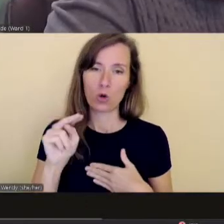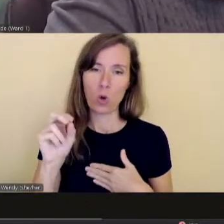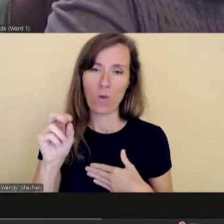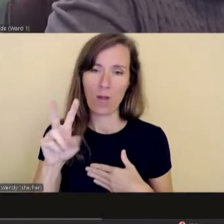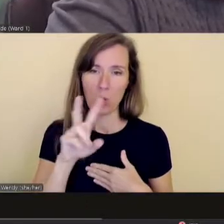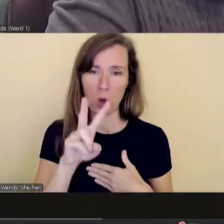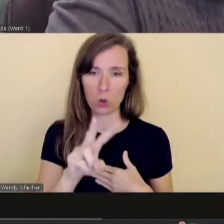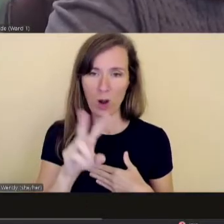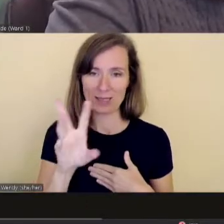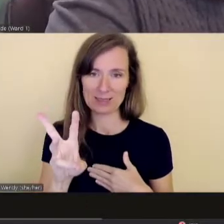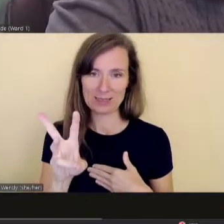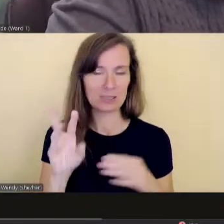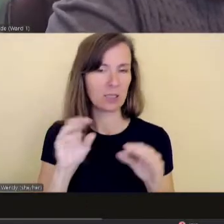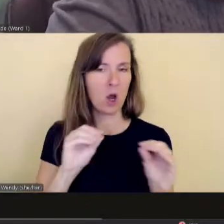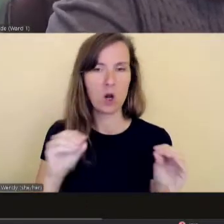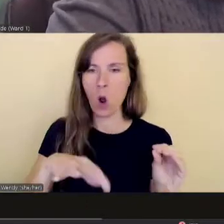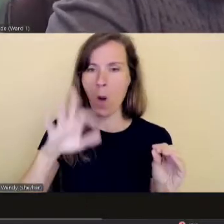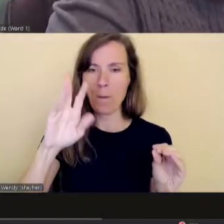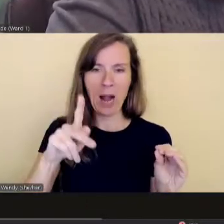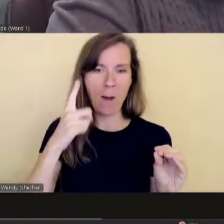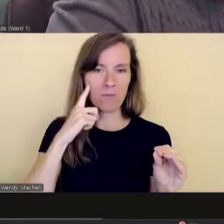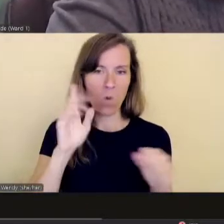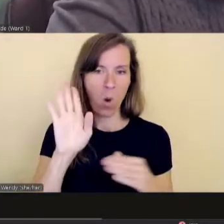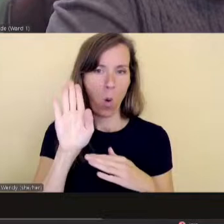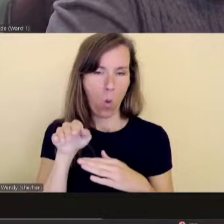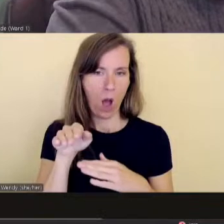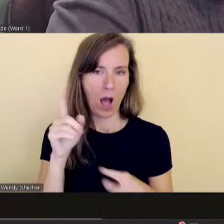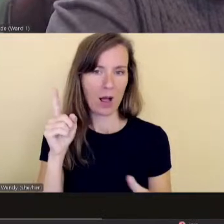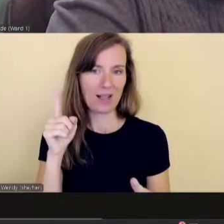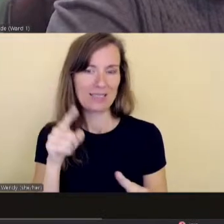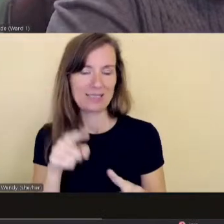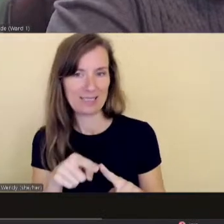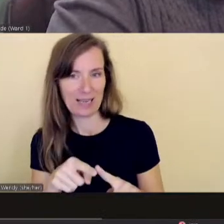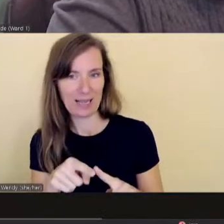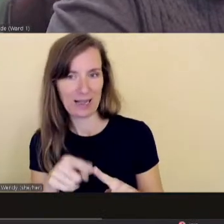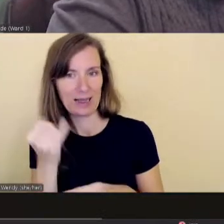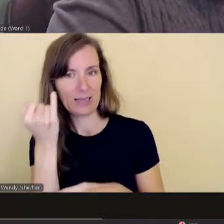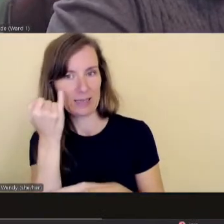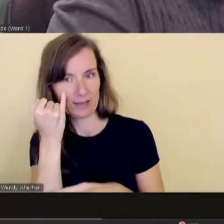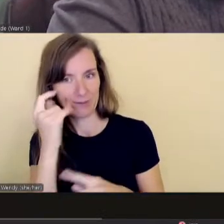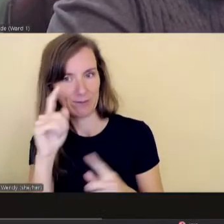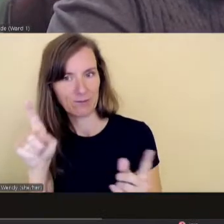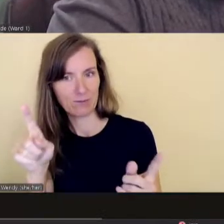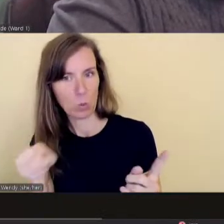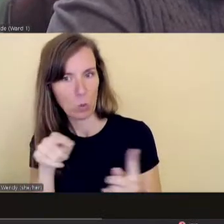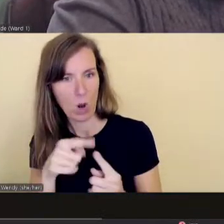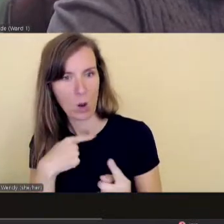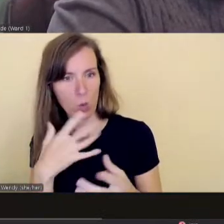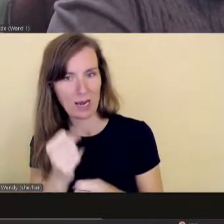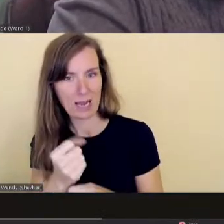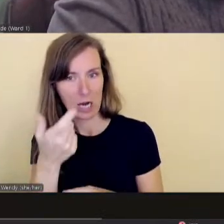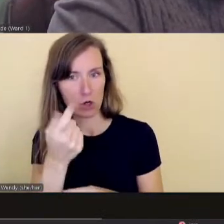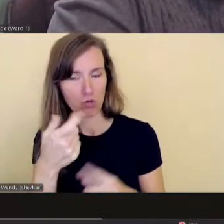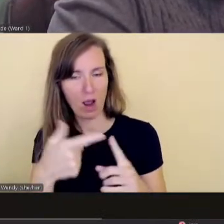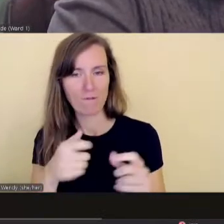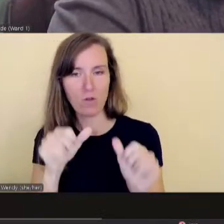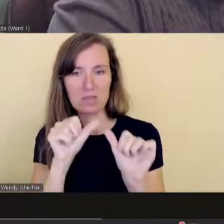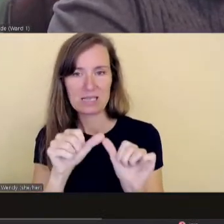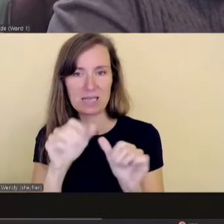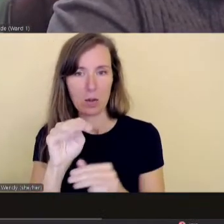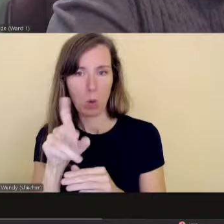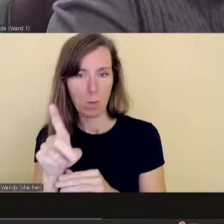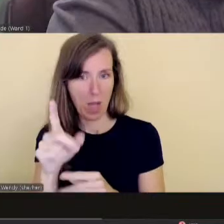a while until if and when we get this grant from Sustainable Maryland. Is that correct?